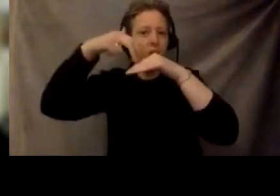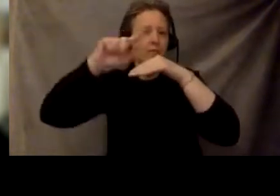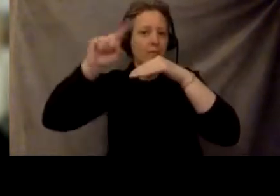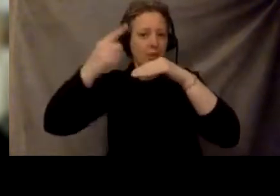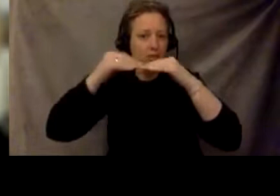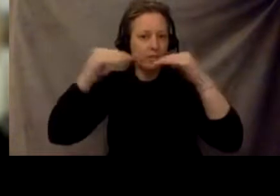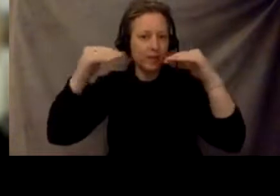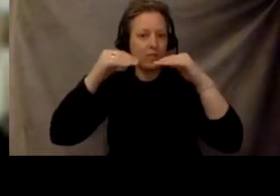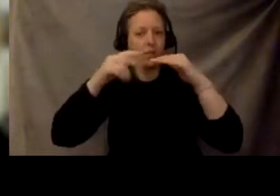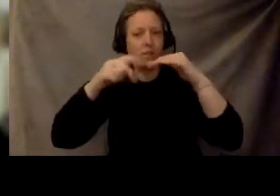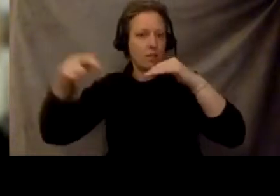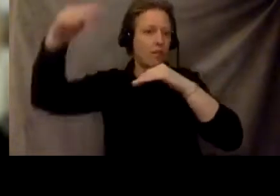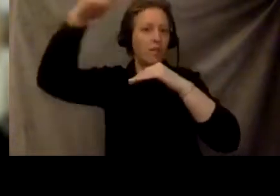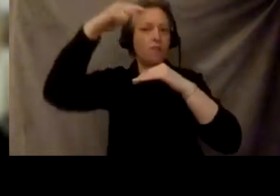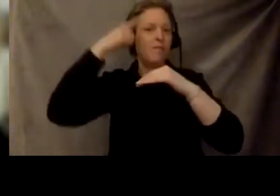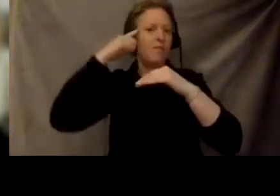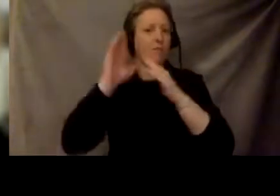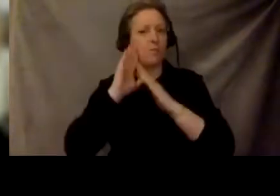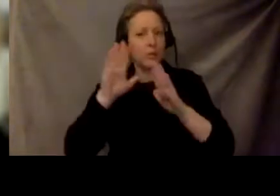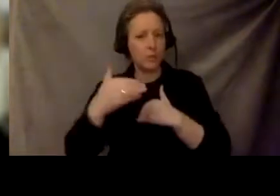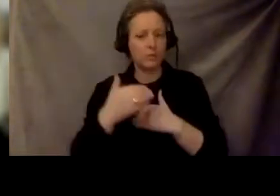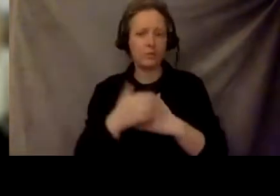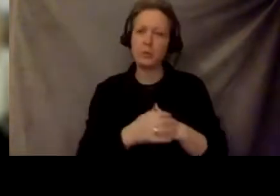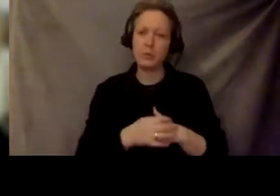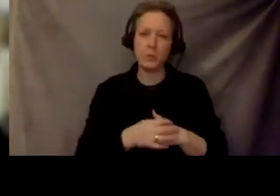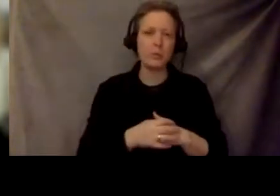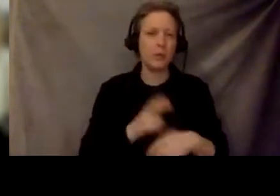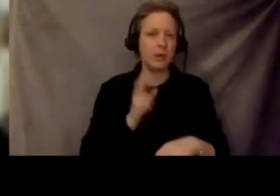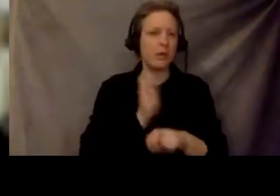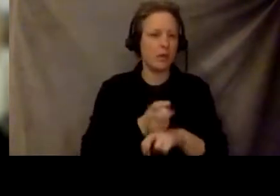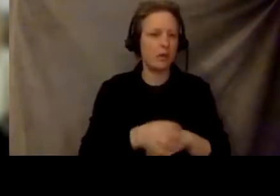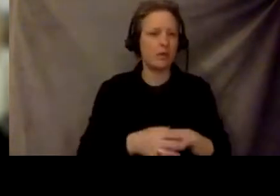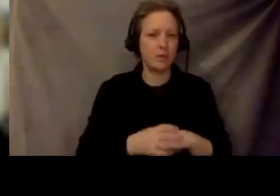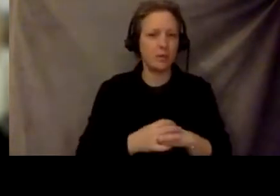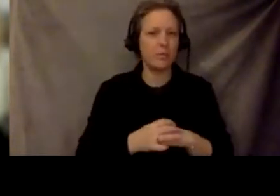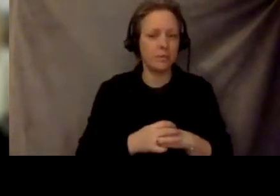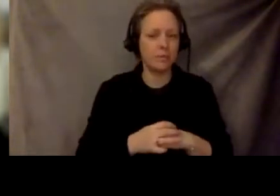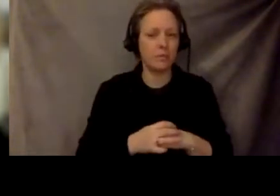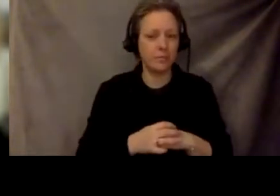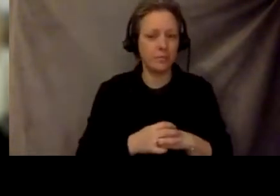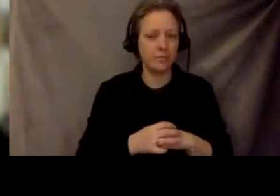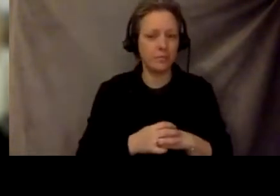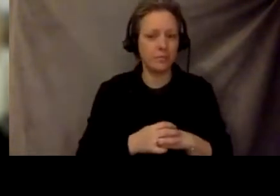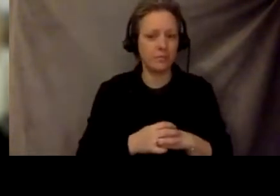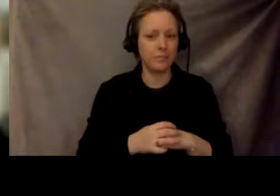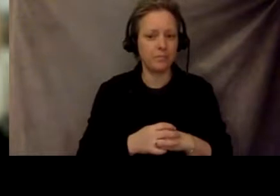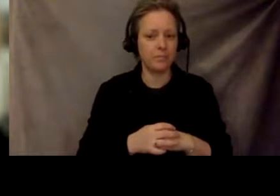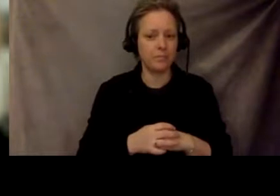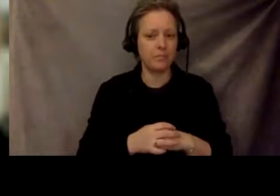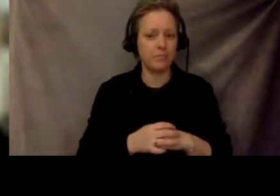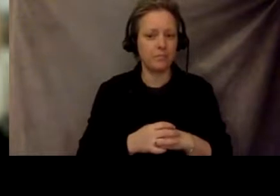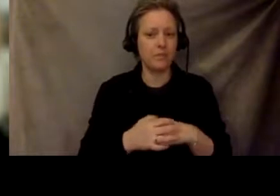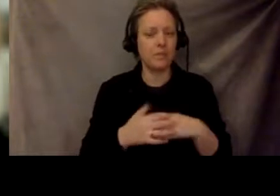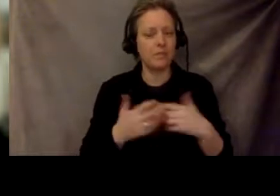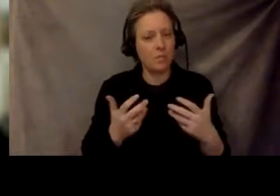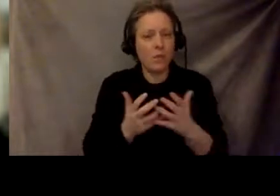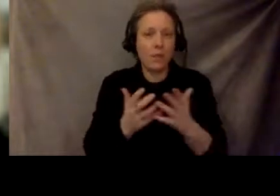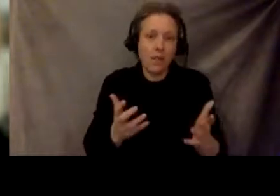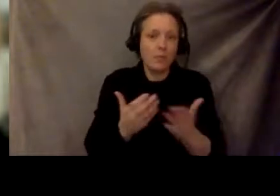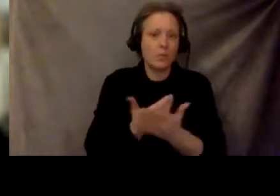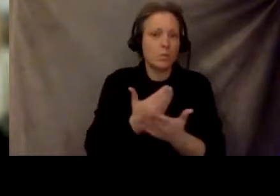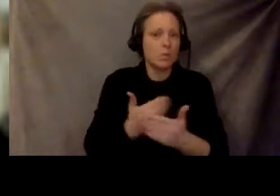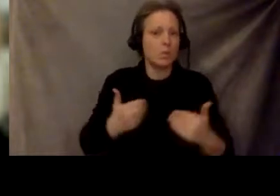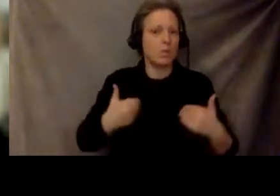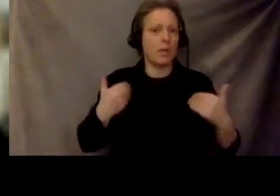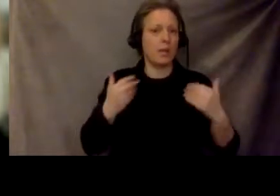of the people as they age. It's predicated on a lot of not young new people coming in. And all we have to do is